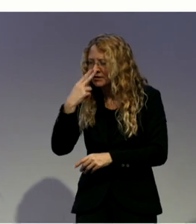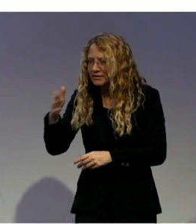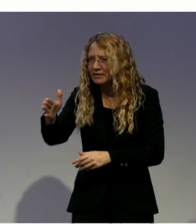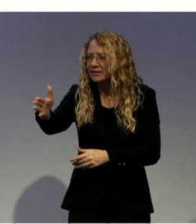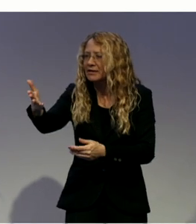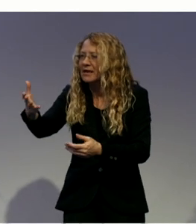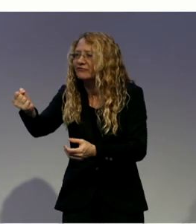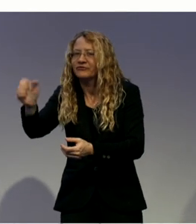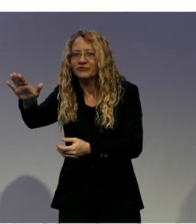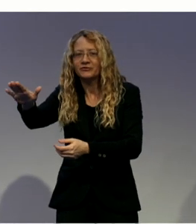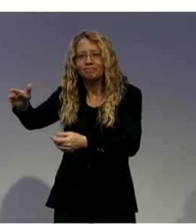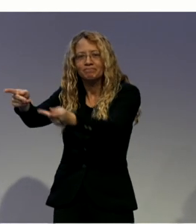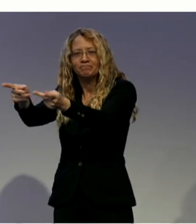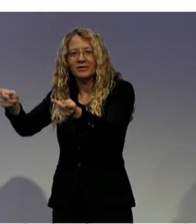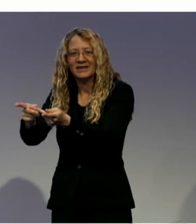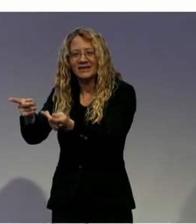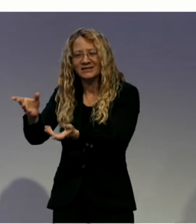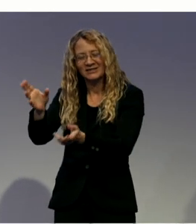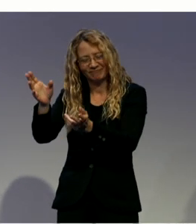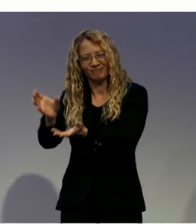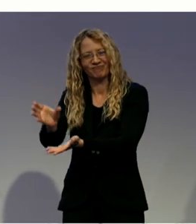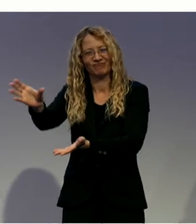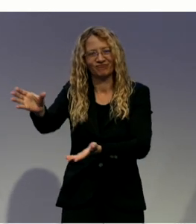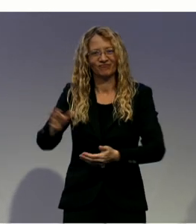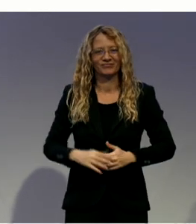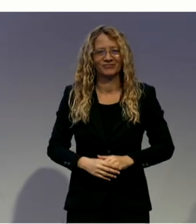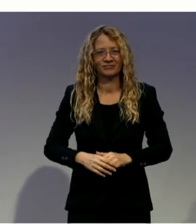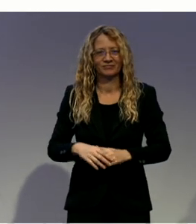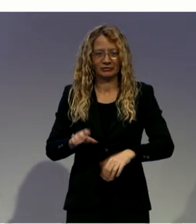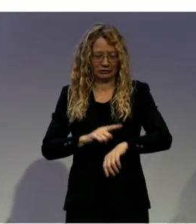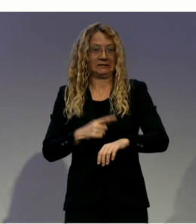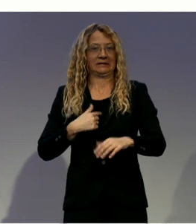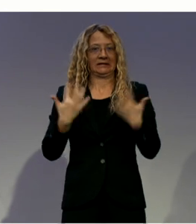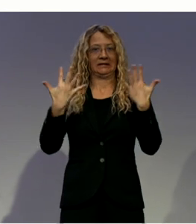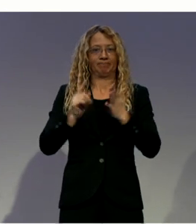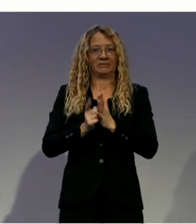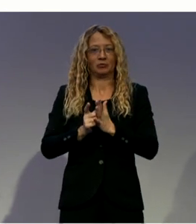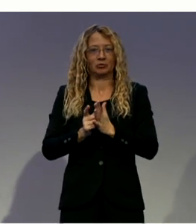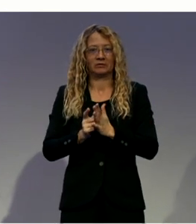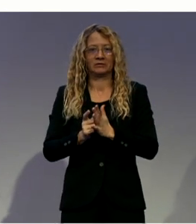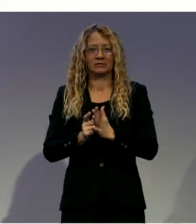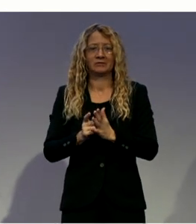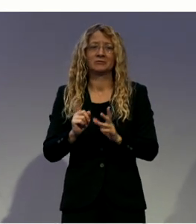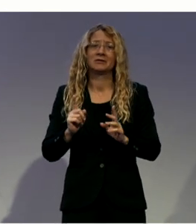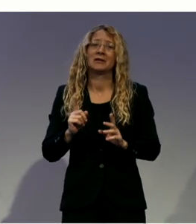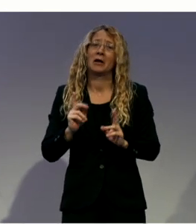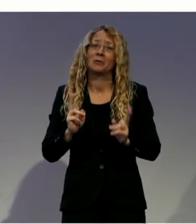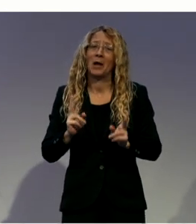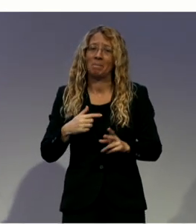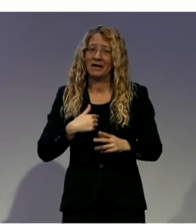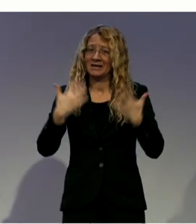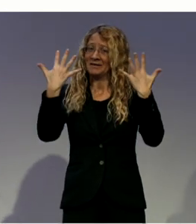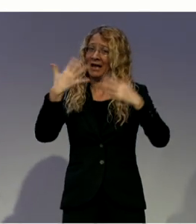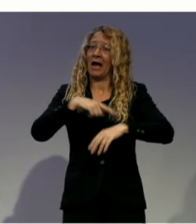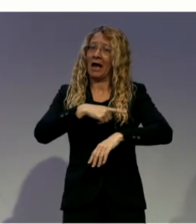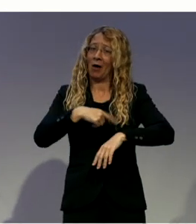we are champions to do this in 10 minutes. We usually take 10 hours. Thank yes. you. I just want to say about our,